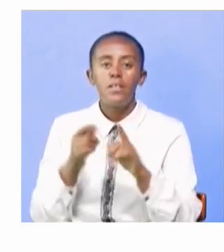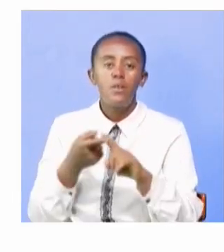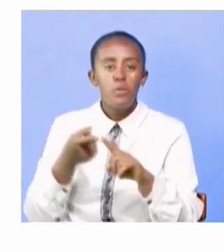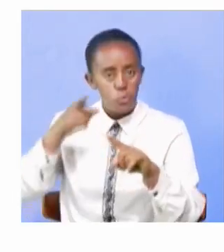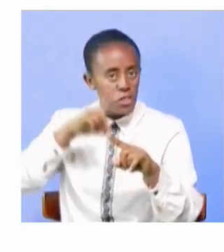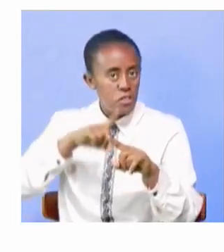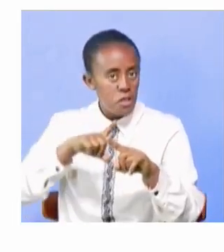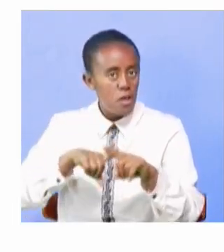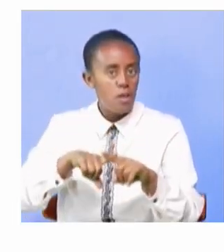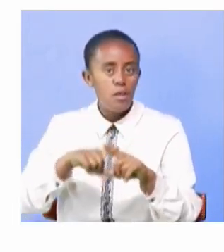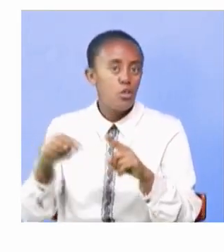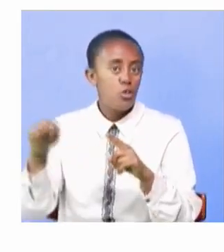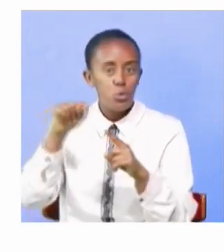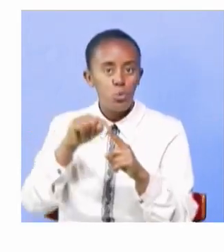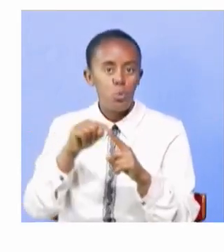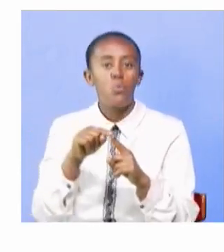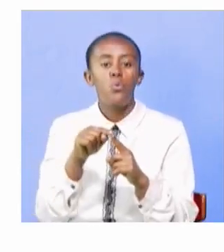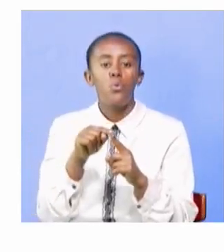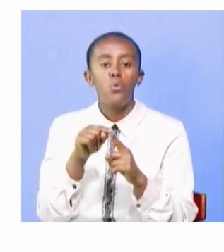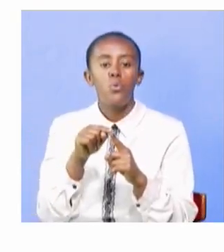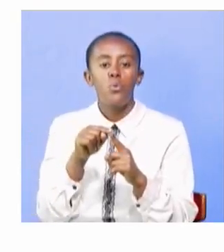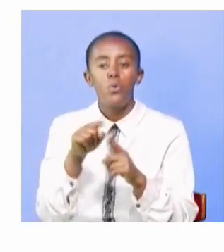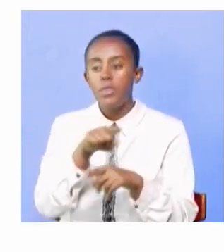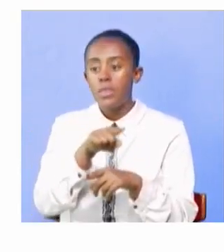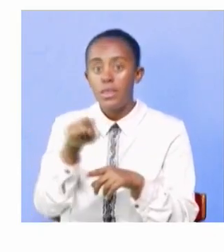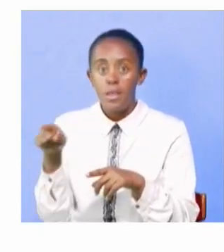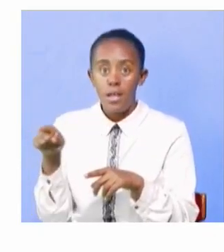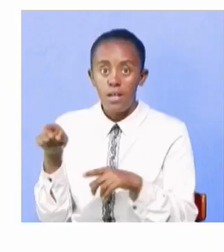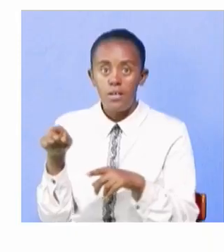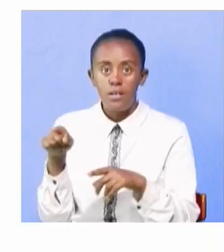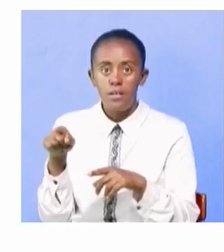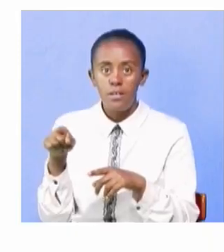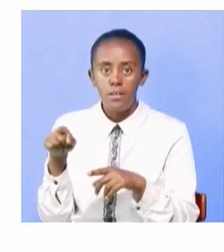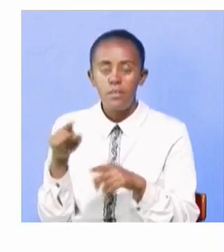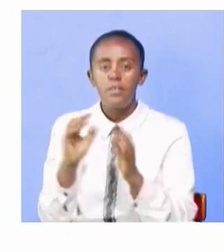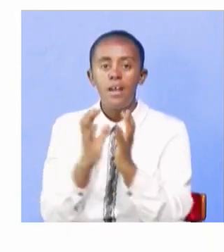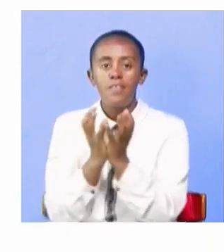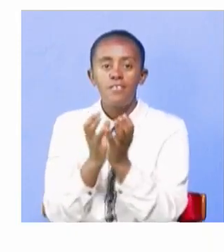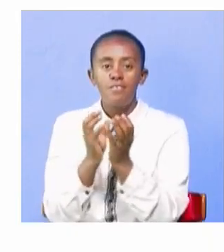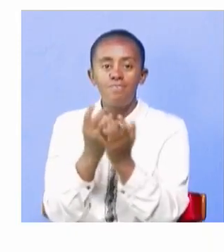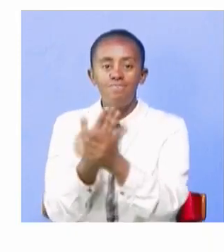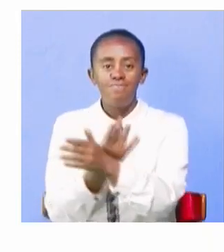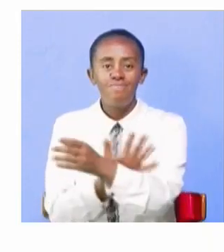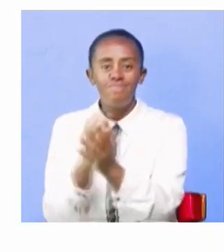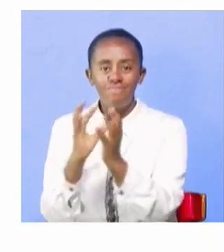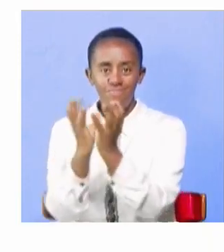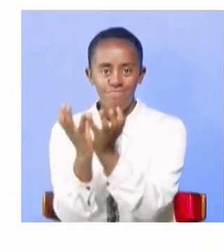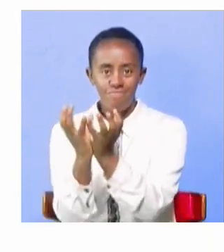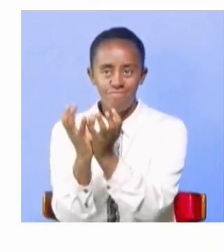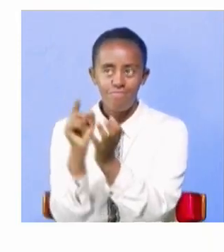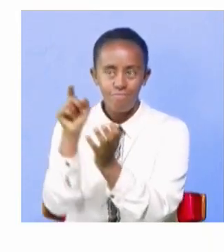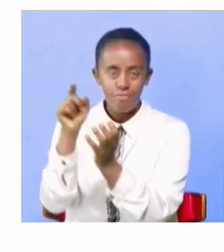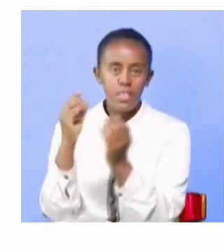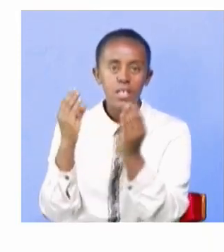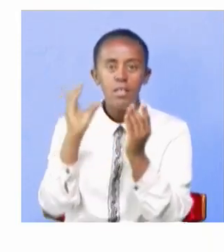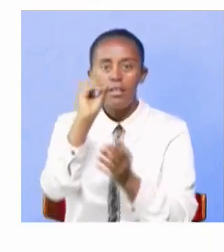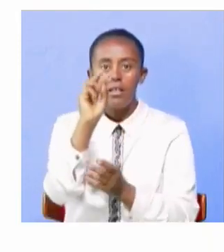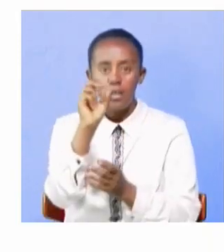return to their nests at dusk.